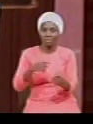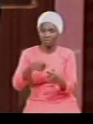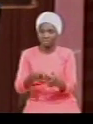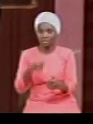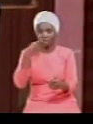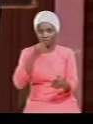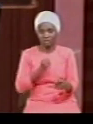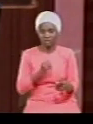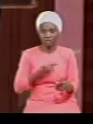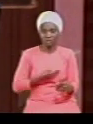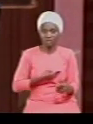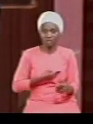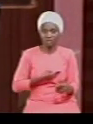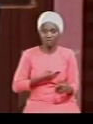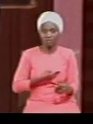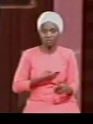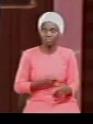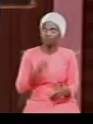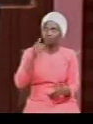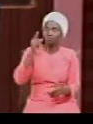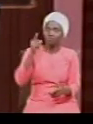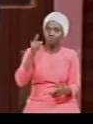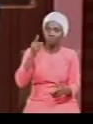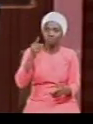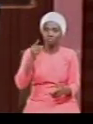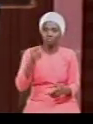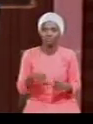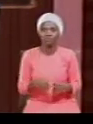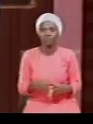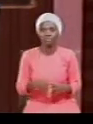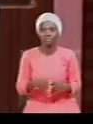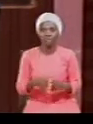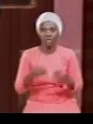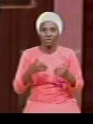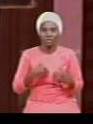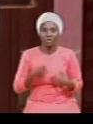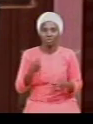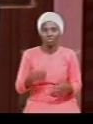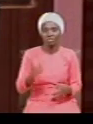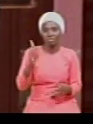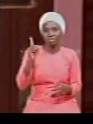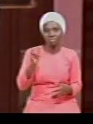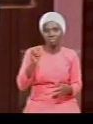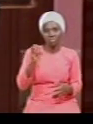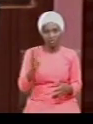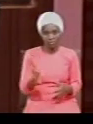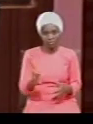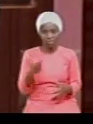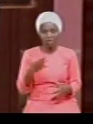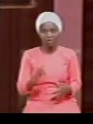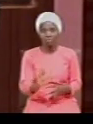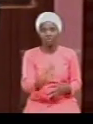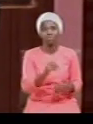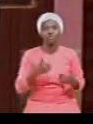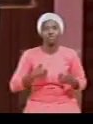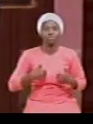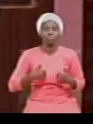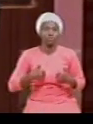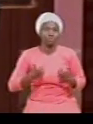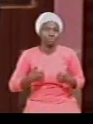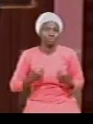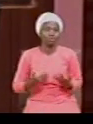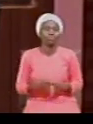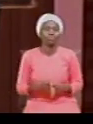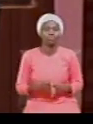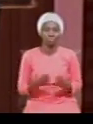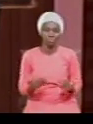tells us, thou hast the dew of thy youth. Tonight, we are